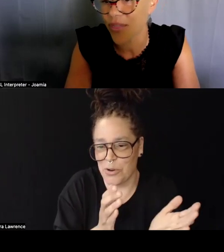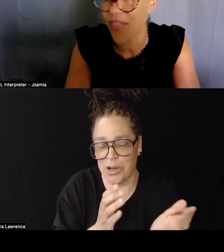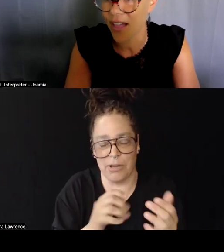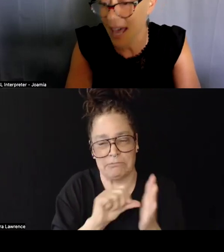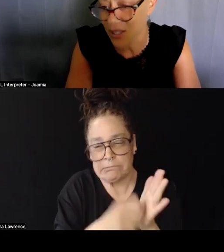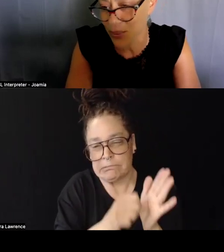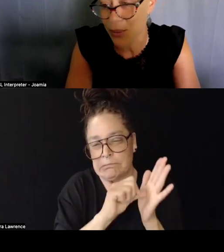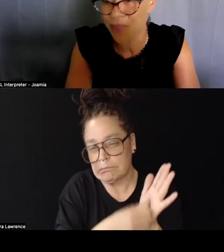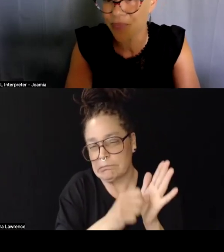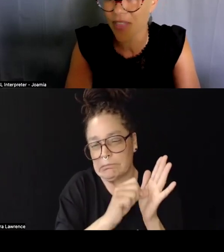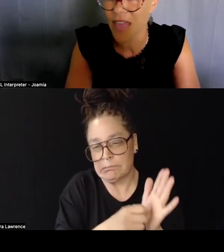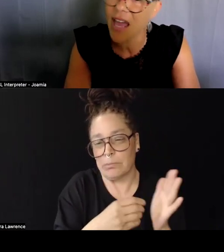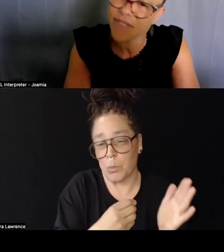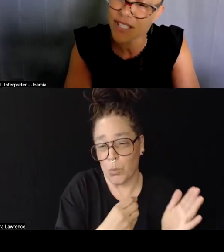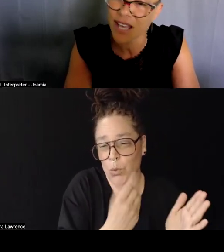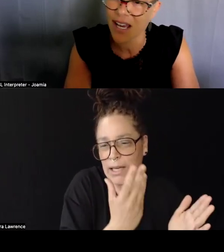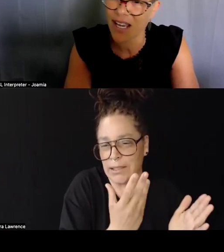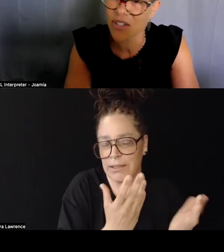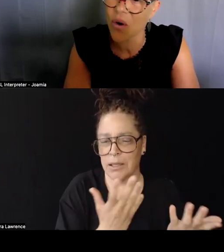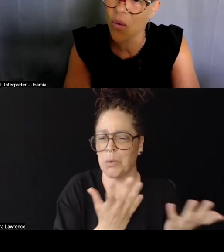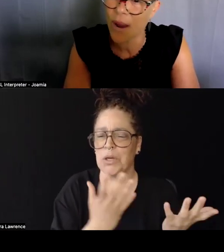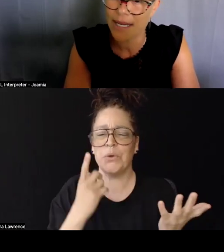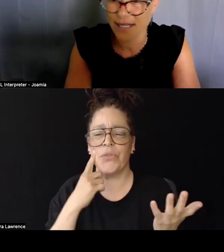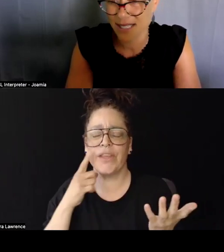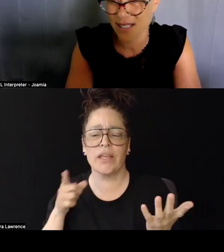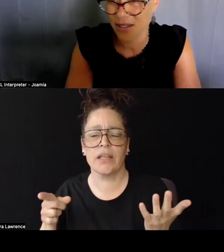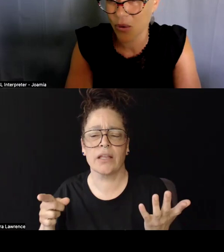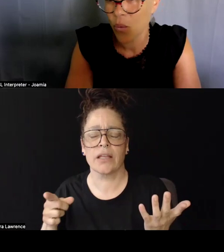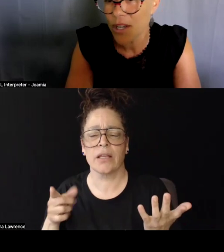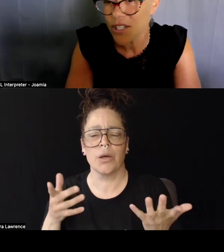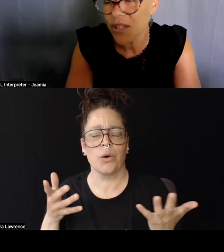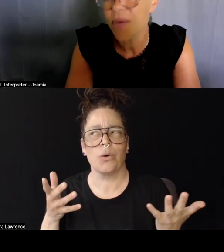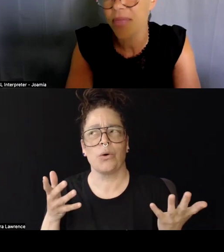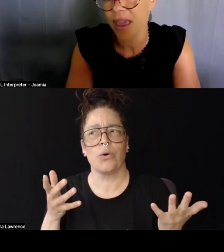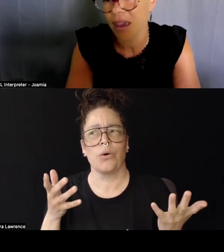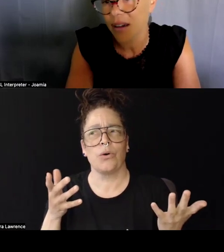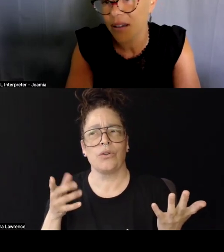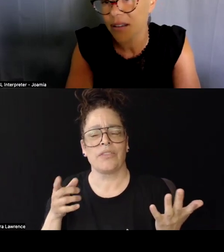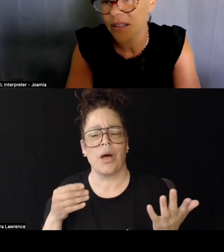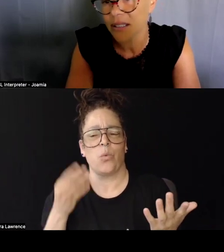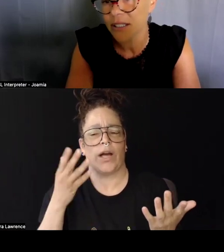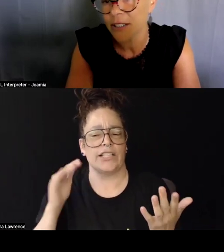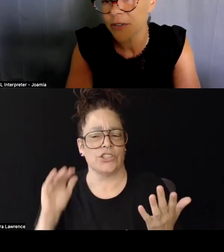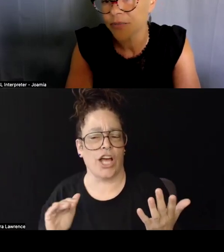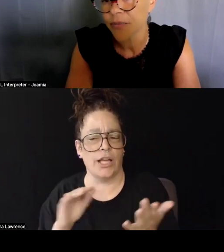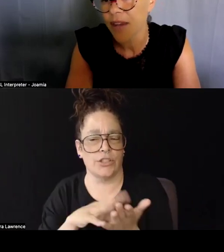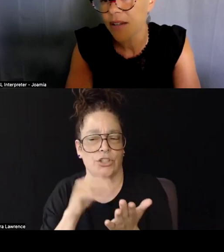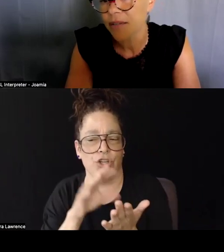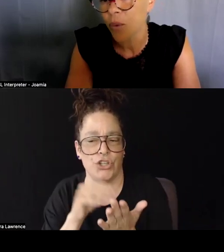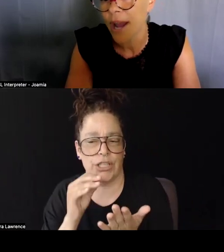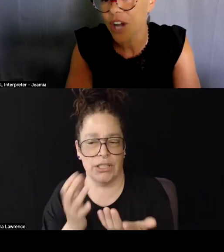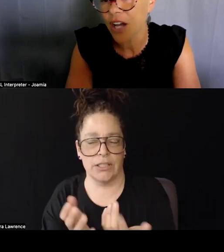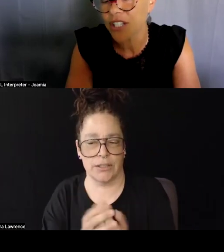year within the classroom that emphasize whiteness. What do you think